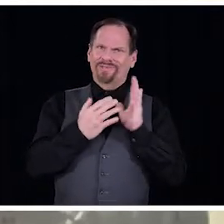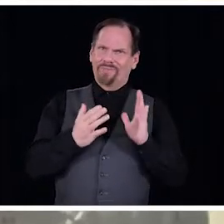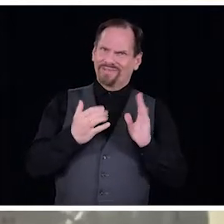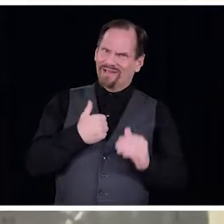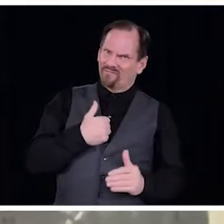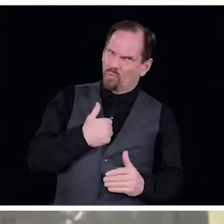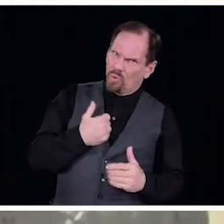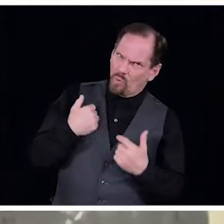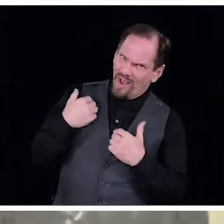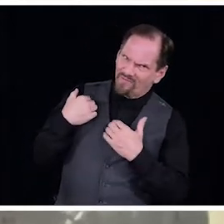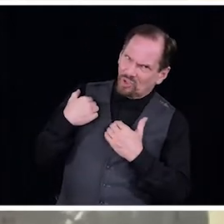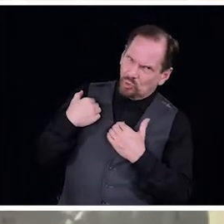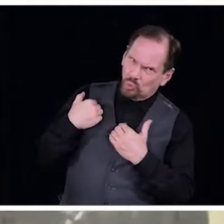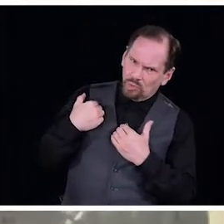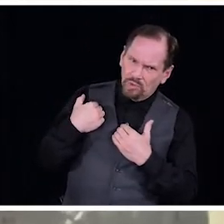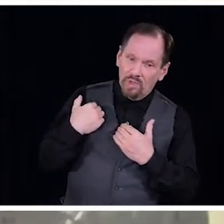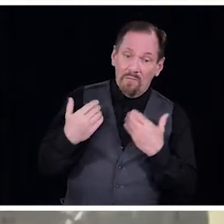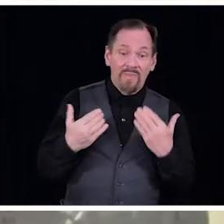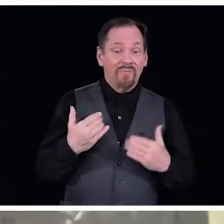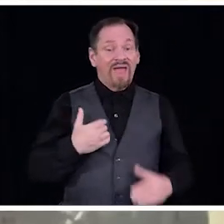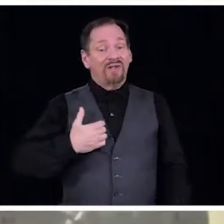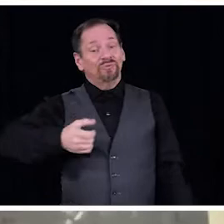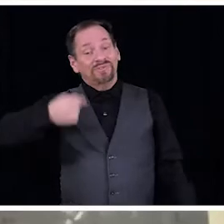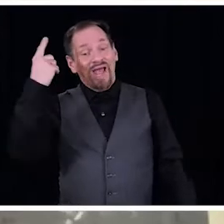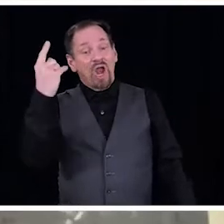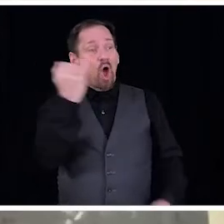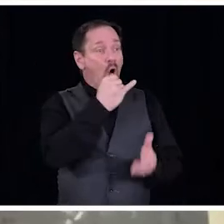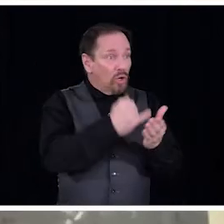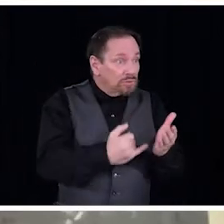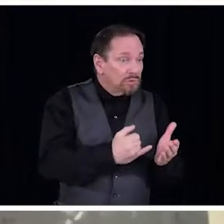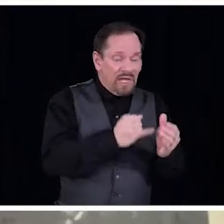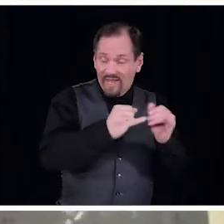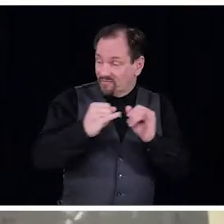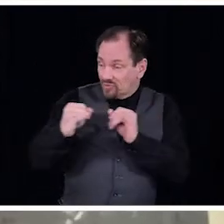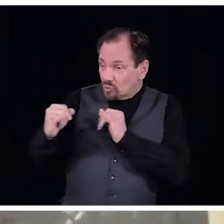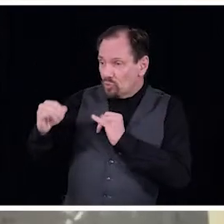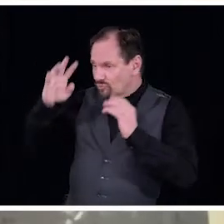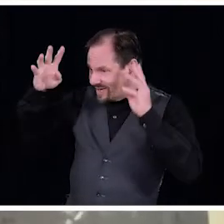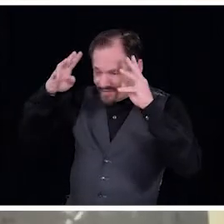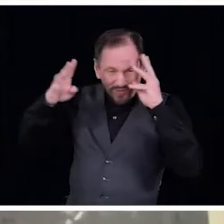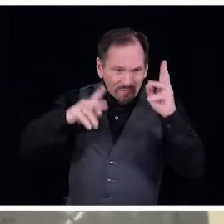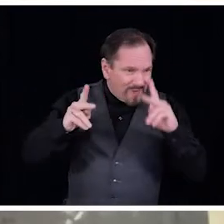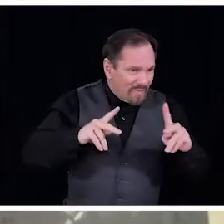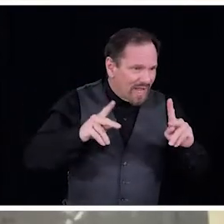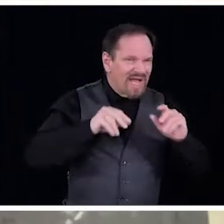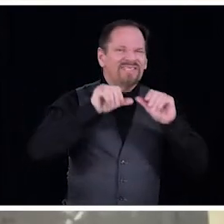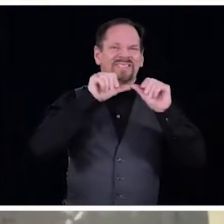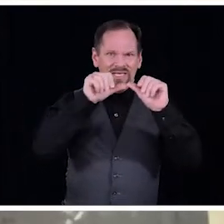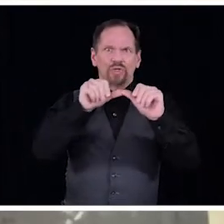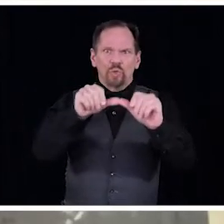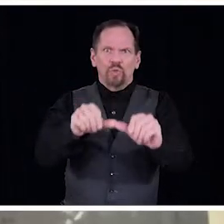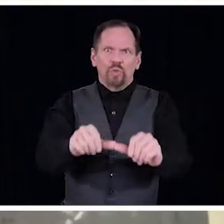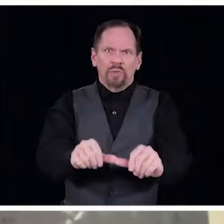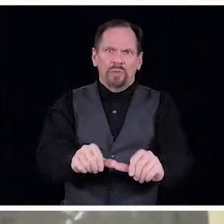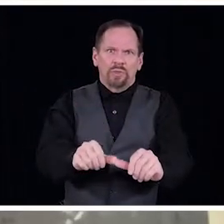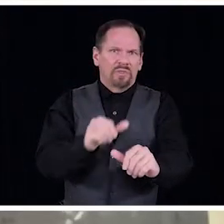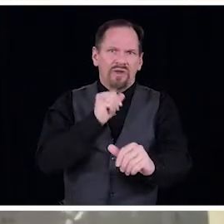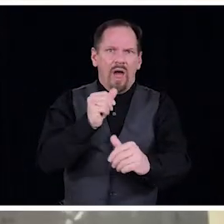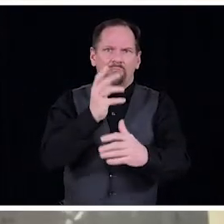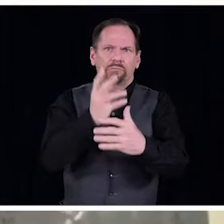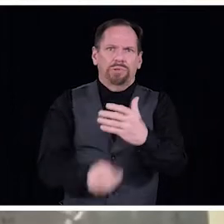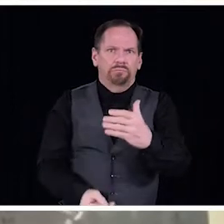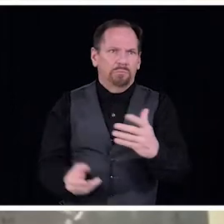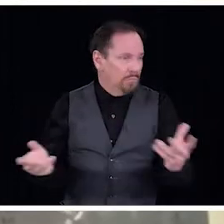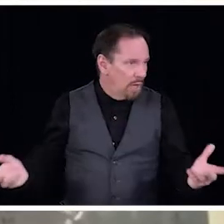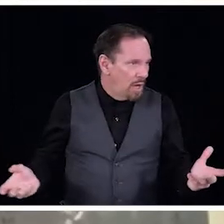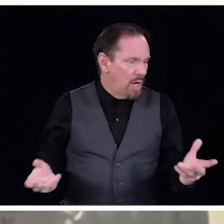the responsibility of seeing that art and the individuality and creativity of people continues to exist. There is